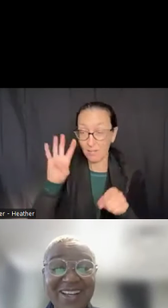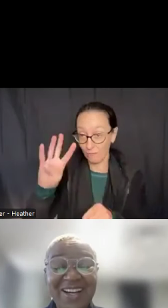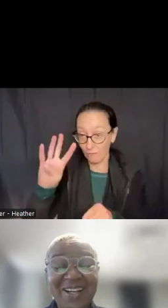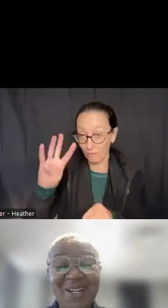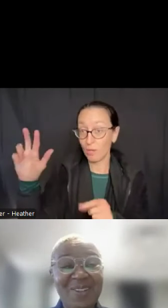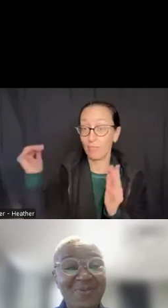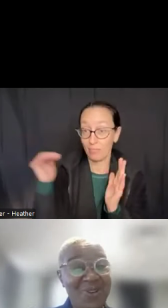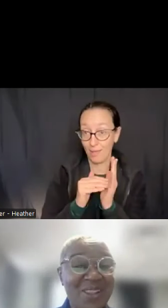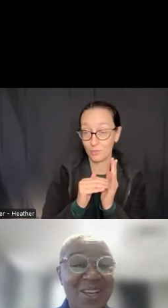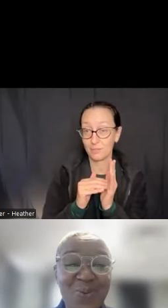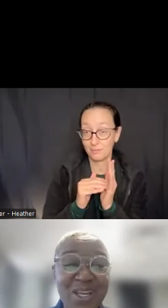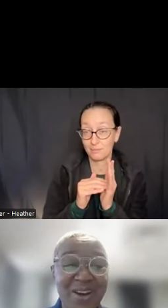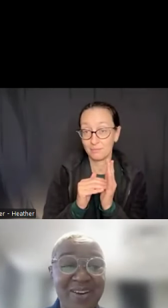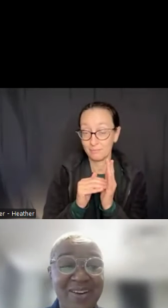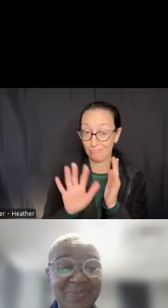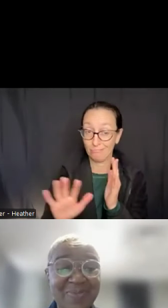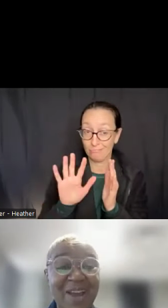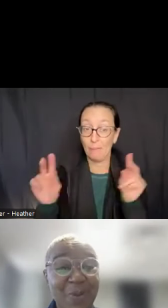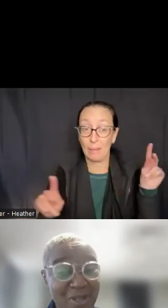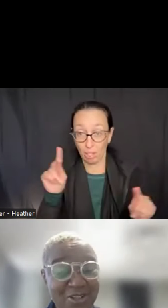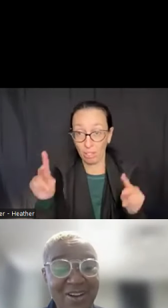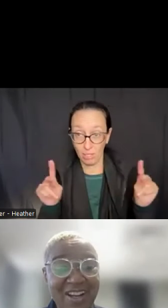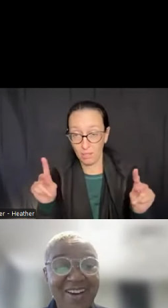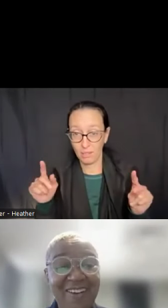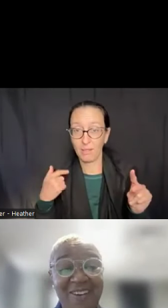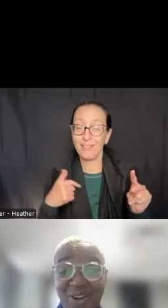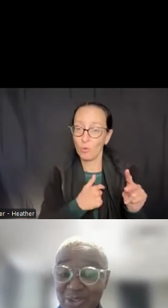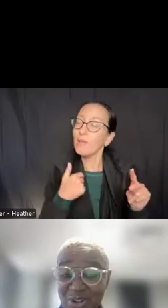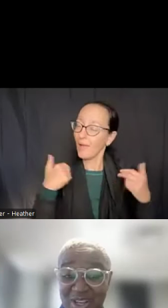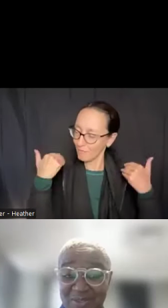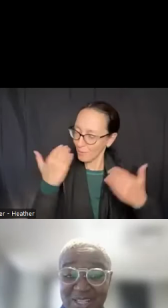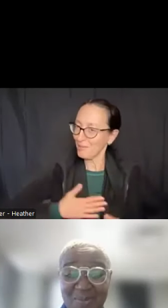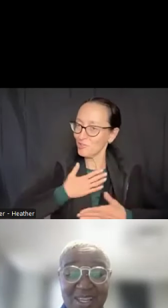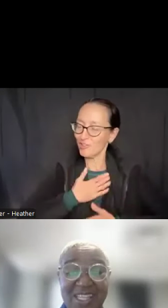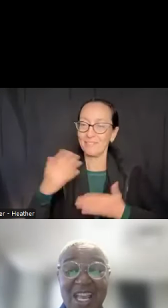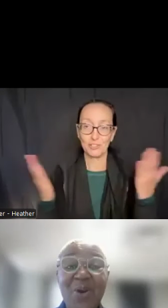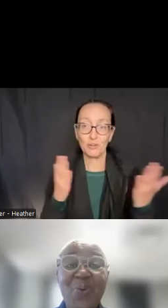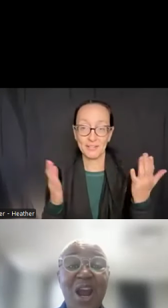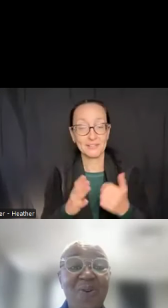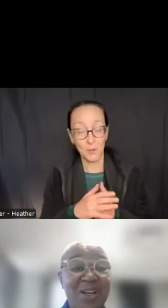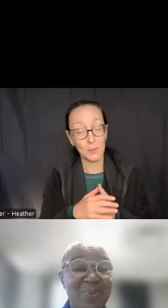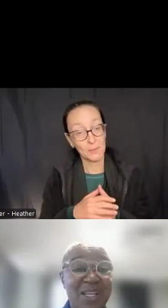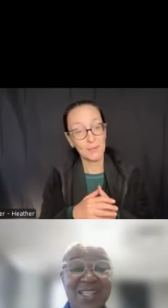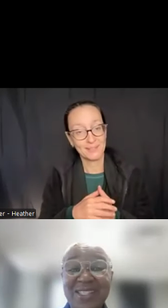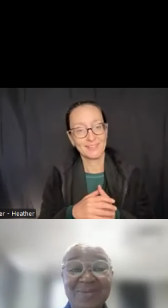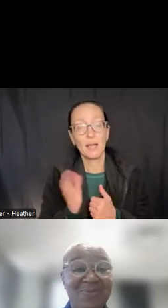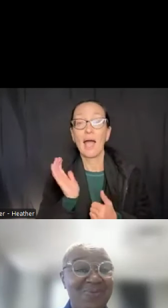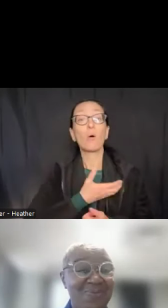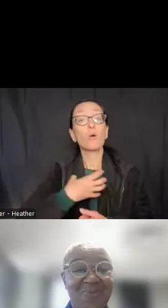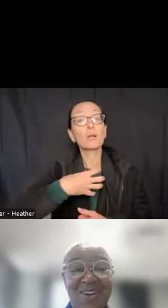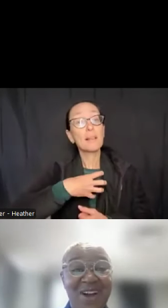43,000 folk that we have the pleasure of serving type things. Our